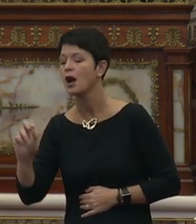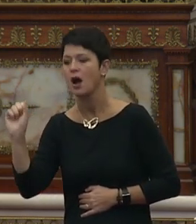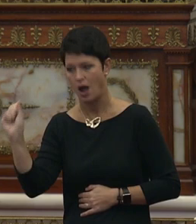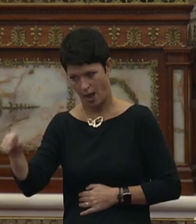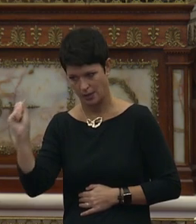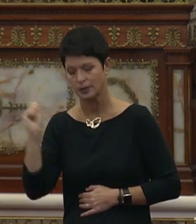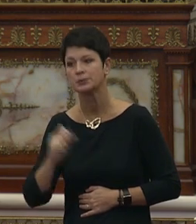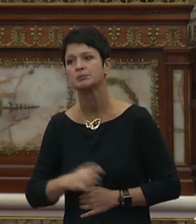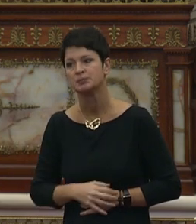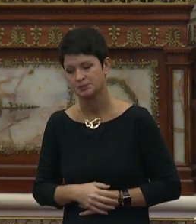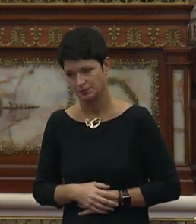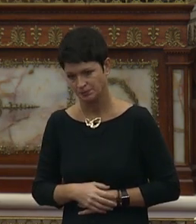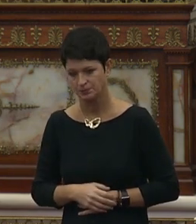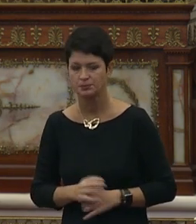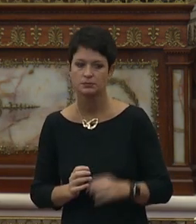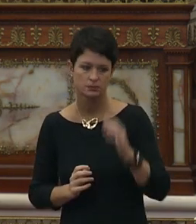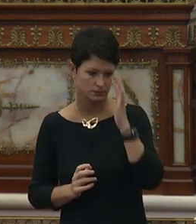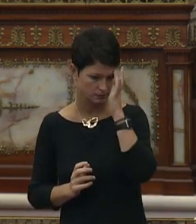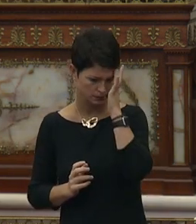Aye.